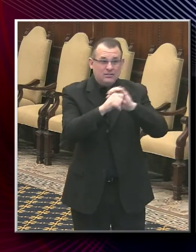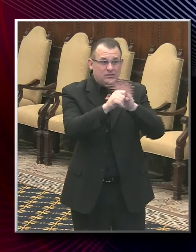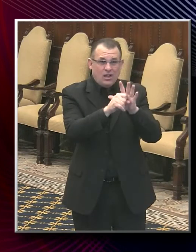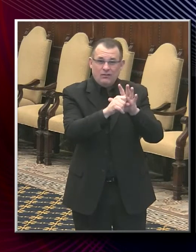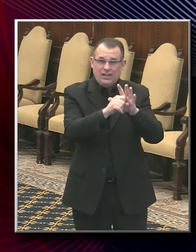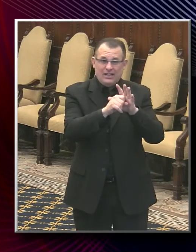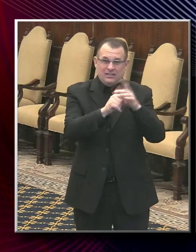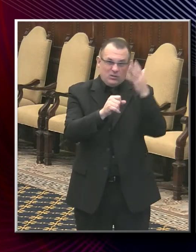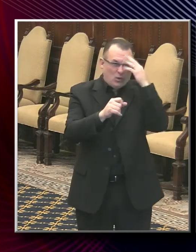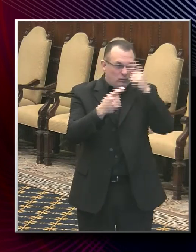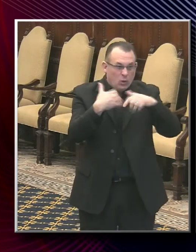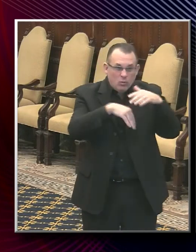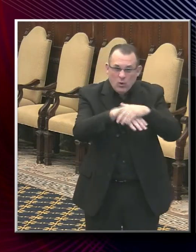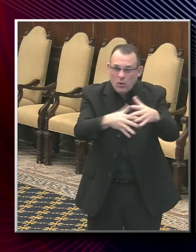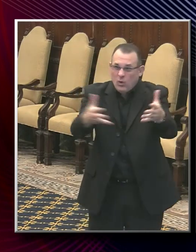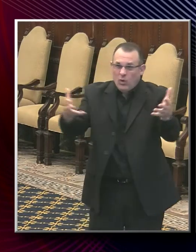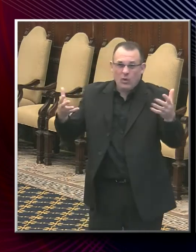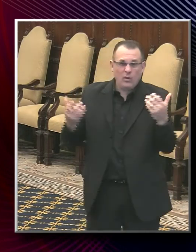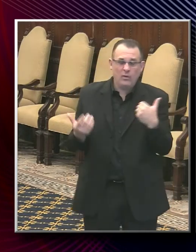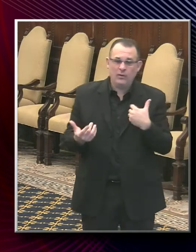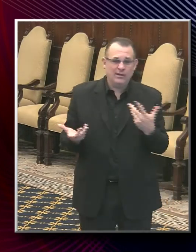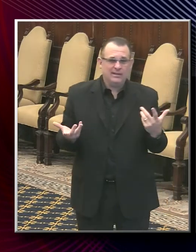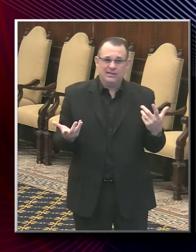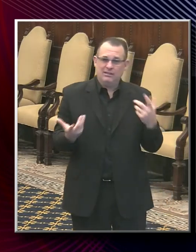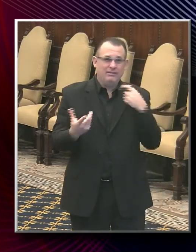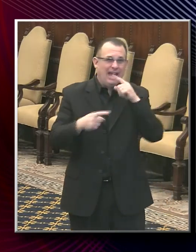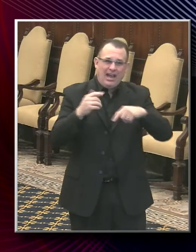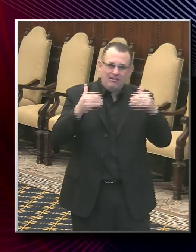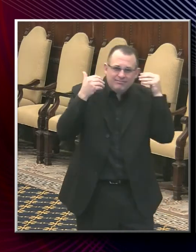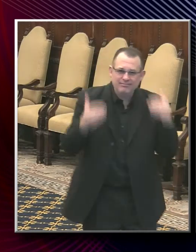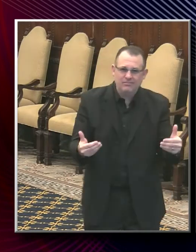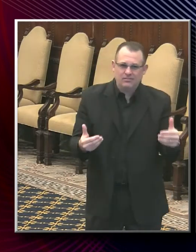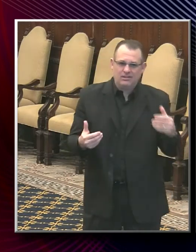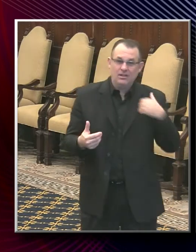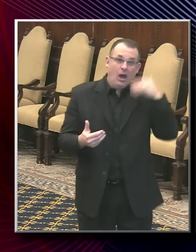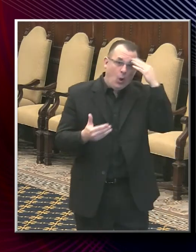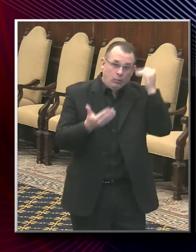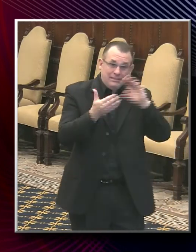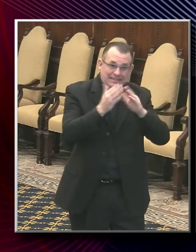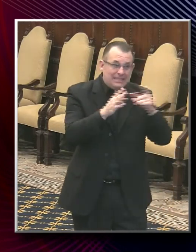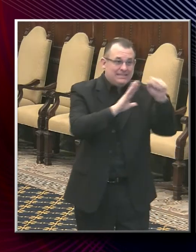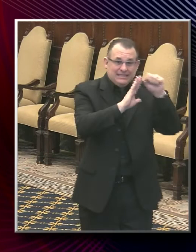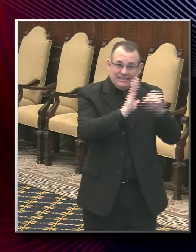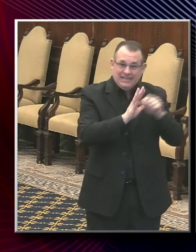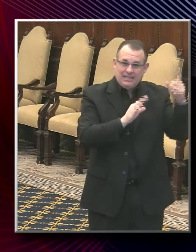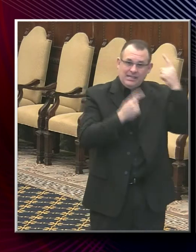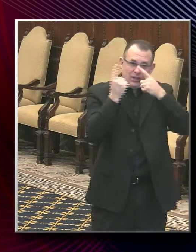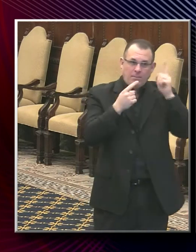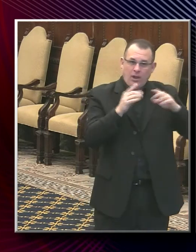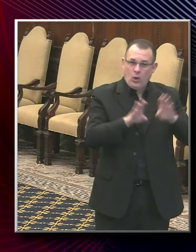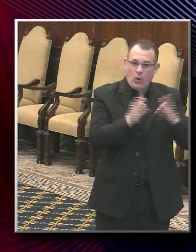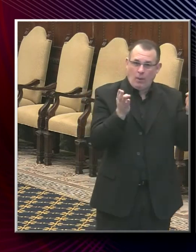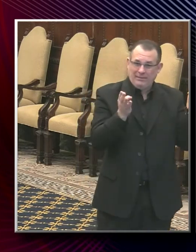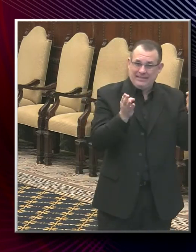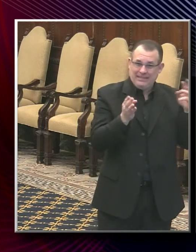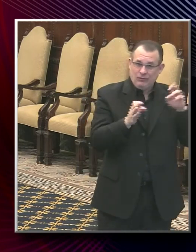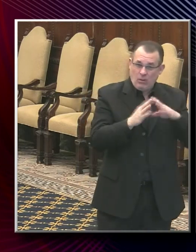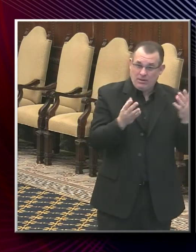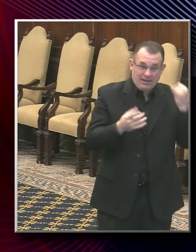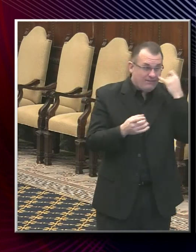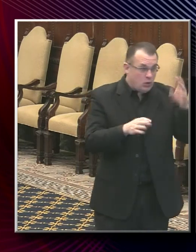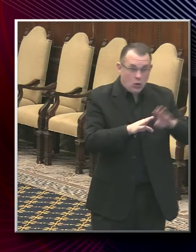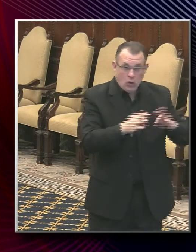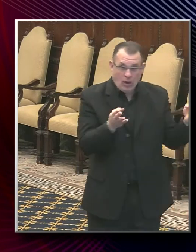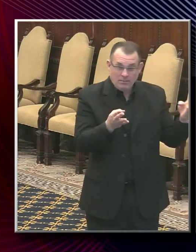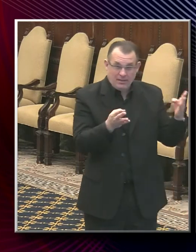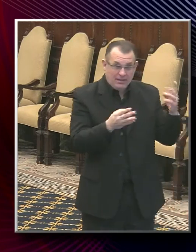hope other states that are thinking about reopening are considering that for themselves as well as for us. If they reopen quickly and they can't test, they may